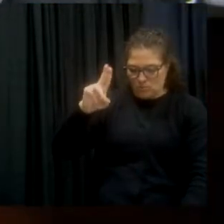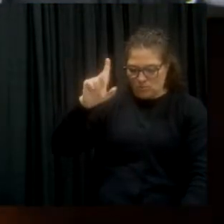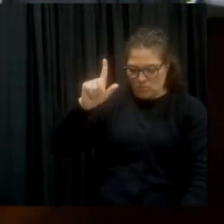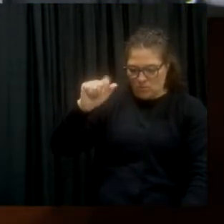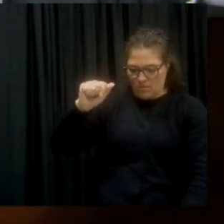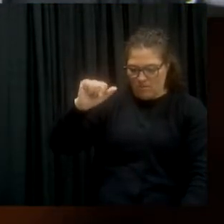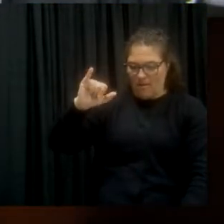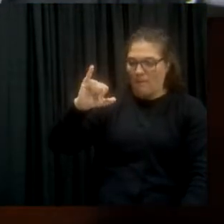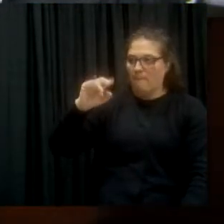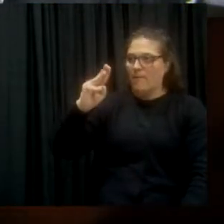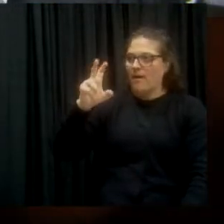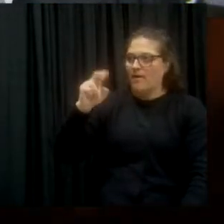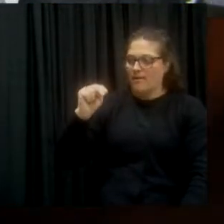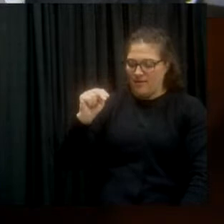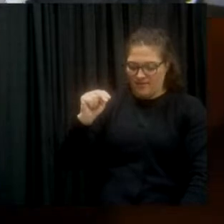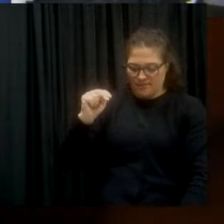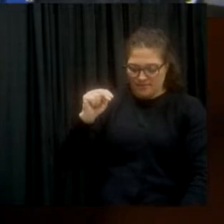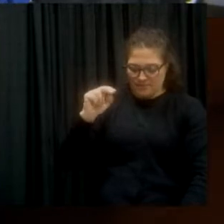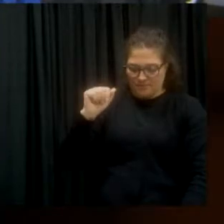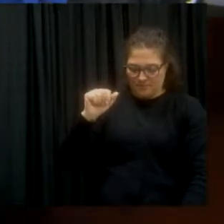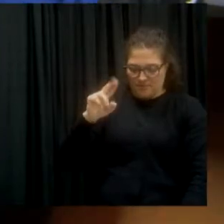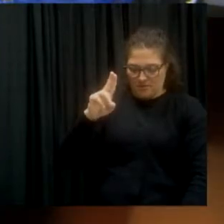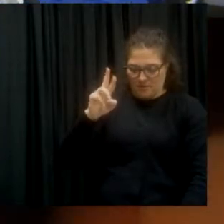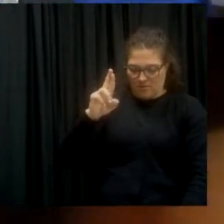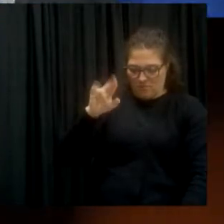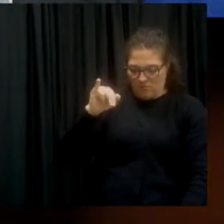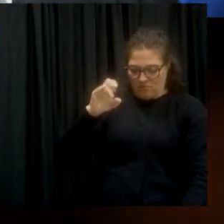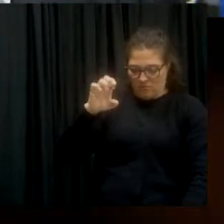Aubrey Grace Serralta. Aubrey Grace